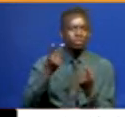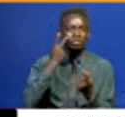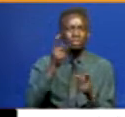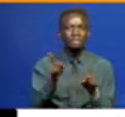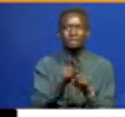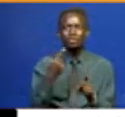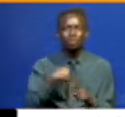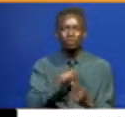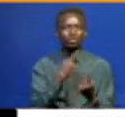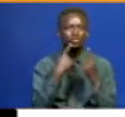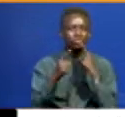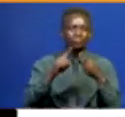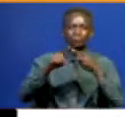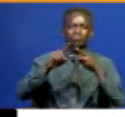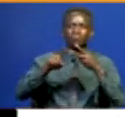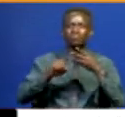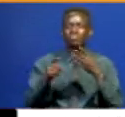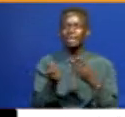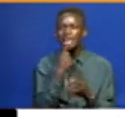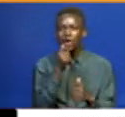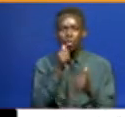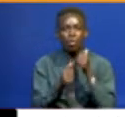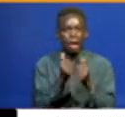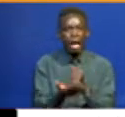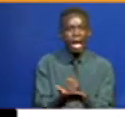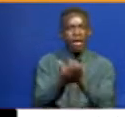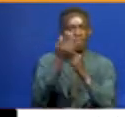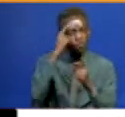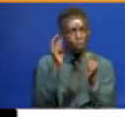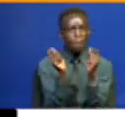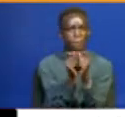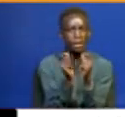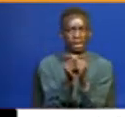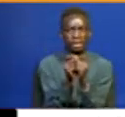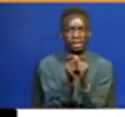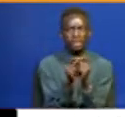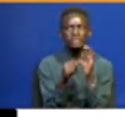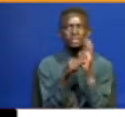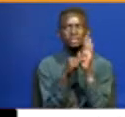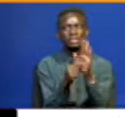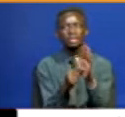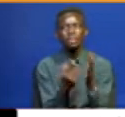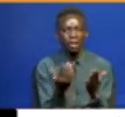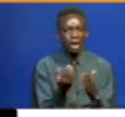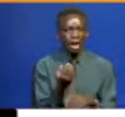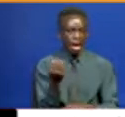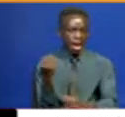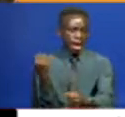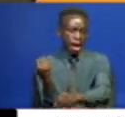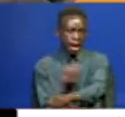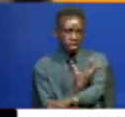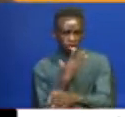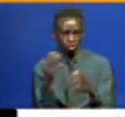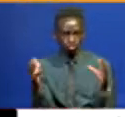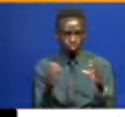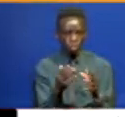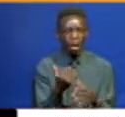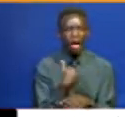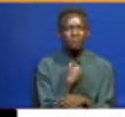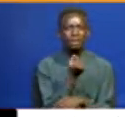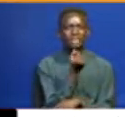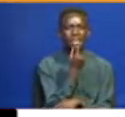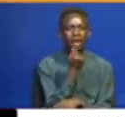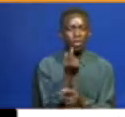are used to treat pain. And especially the people who are suffering from chronic illnesses like the cancer. But we have doctors who are